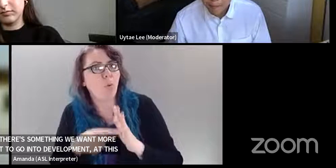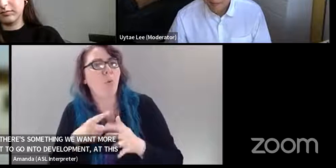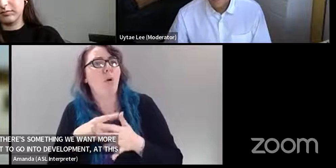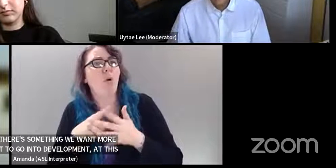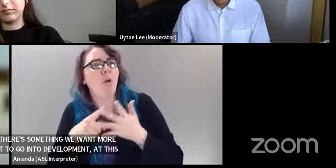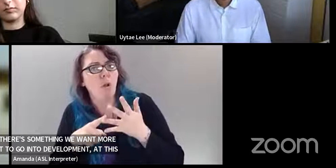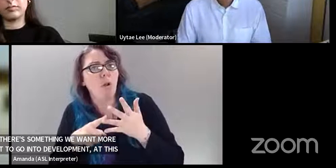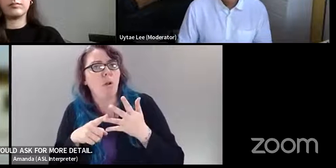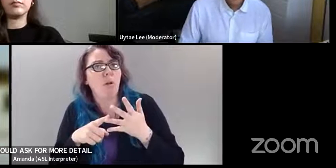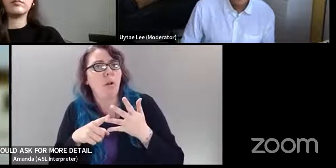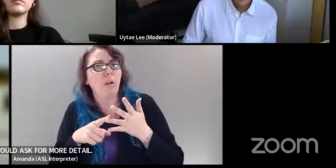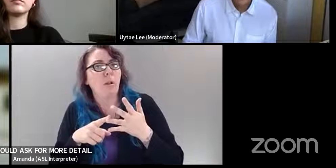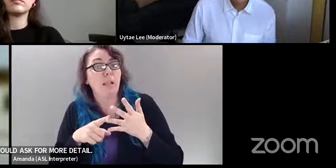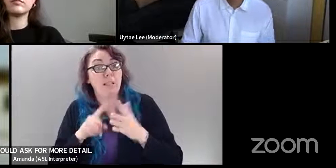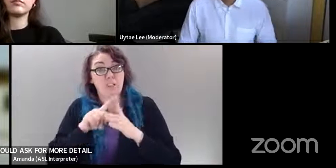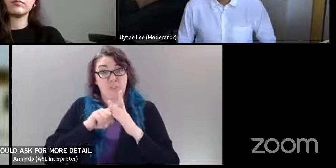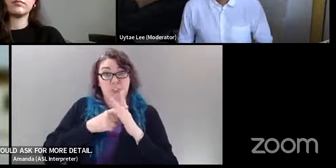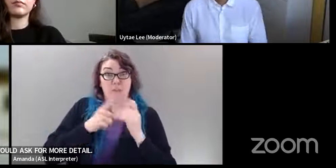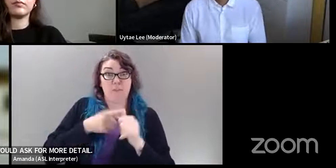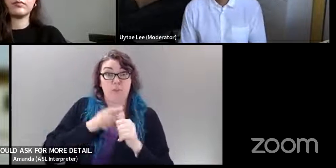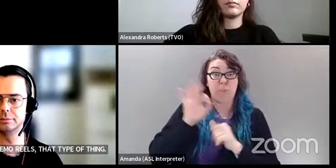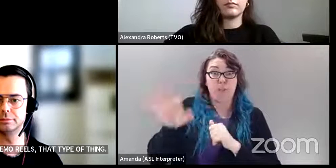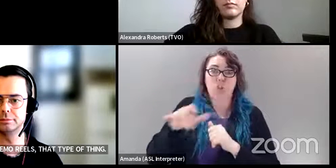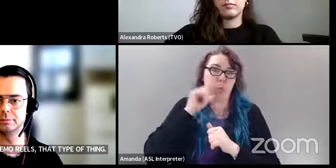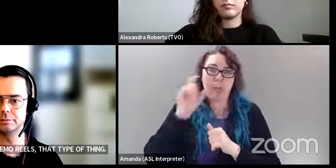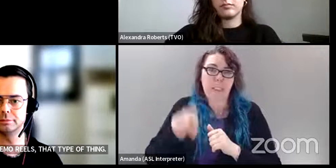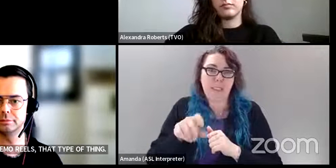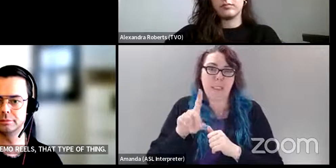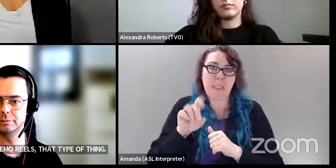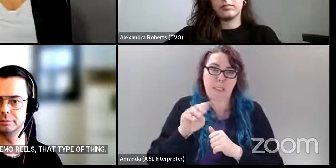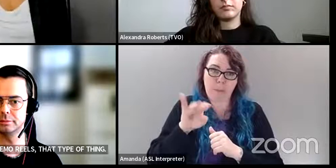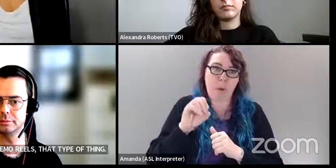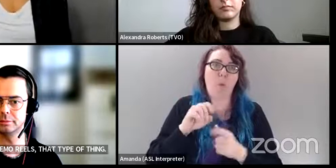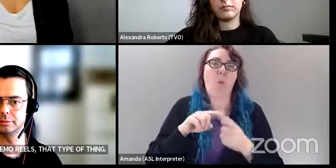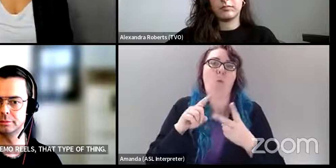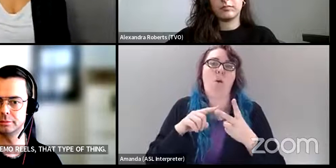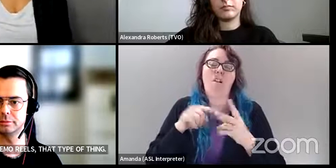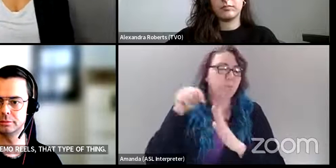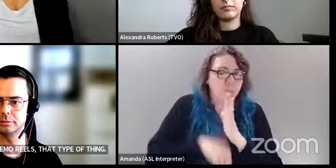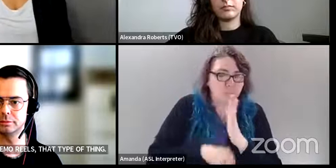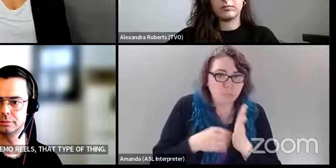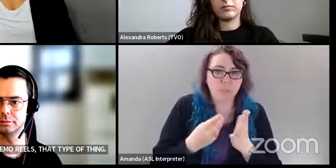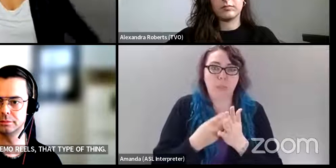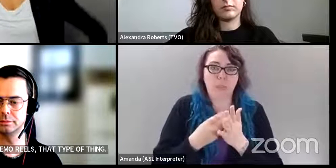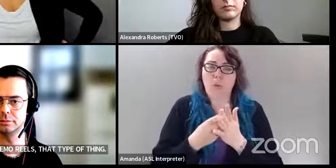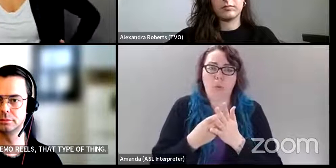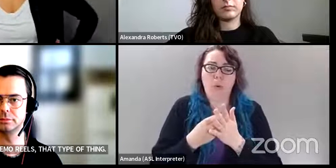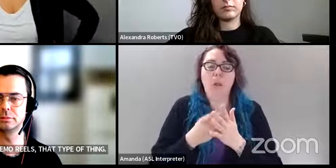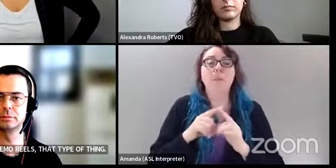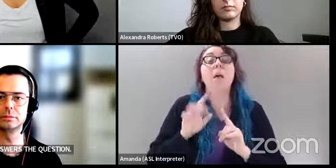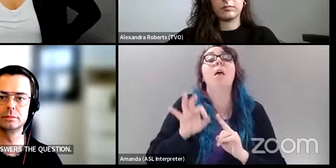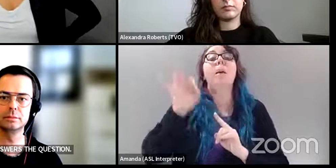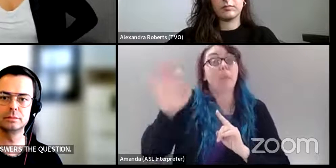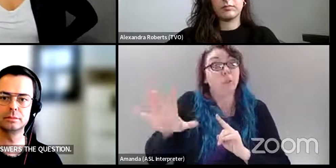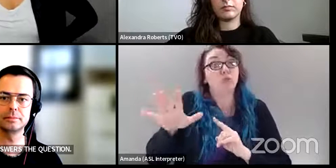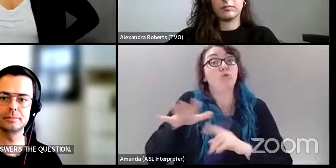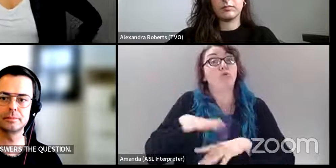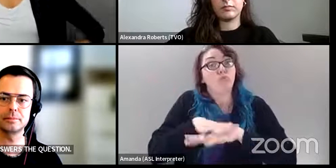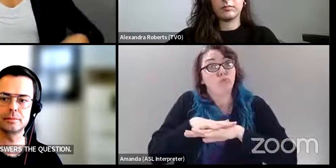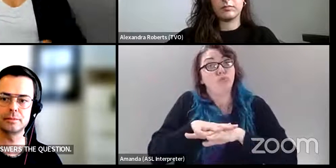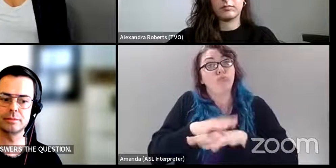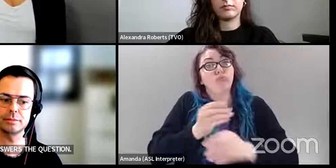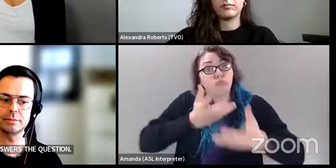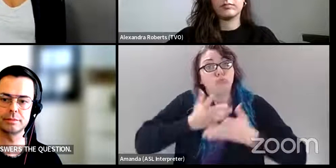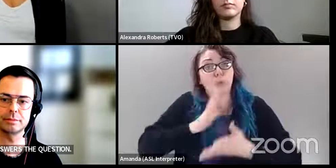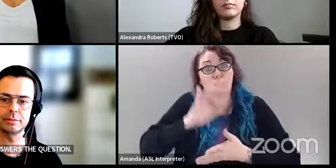question. We for us, the important part is the pitch. Definitely look at what we have on